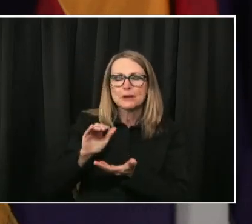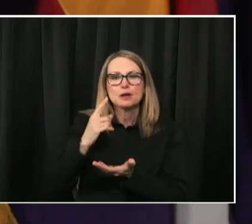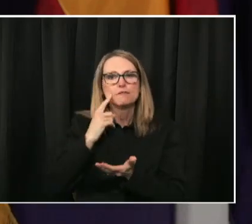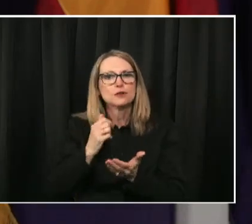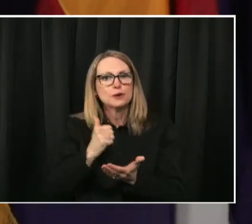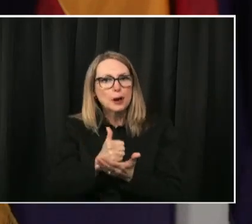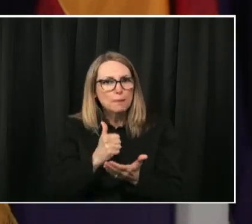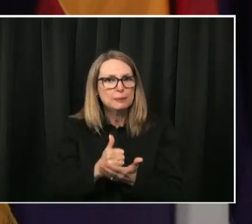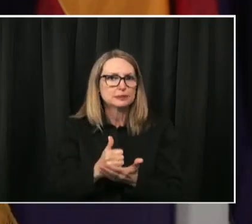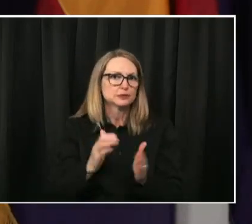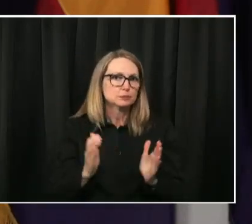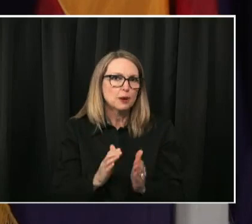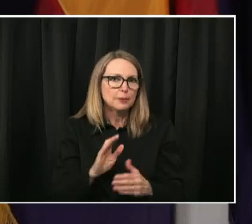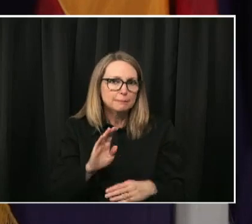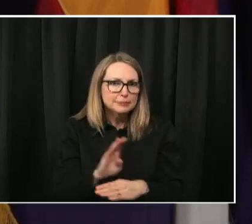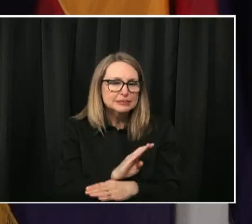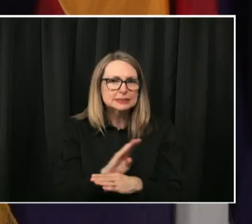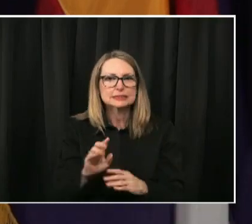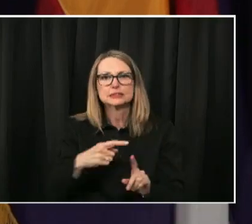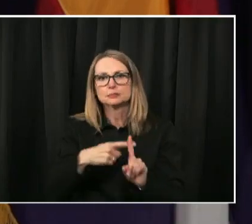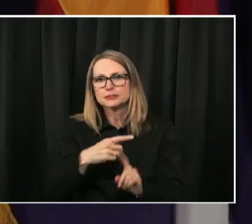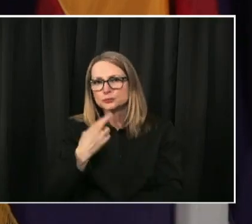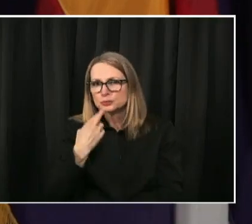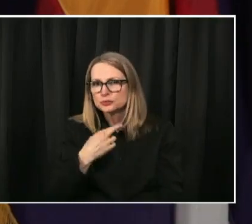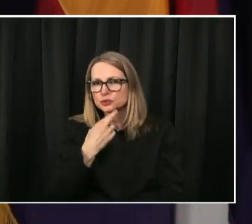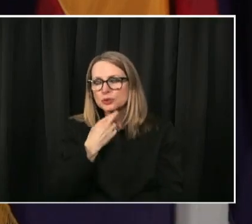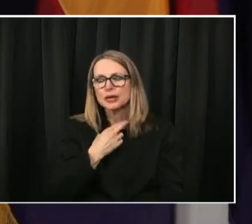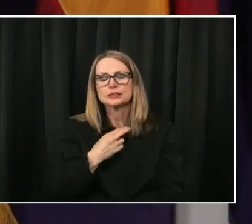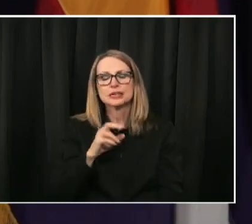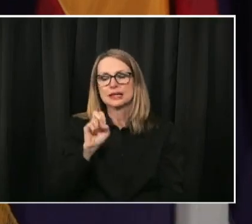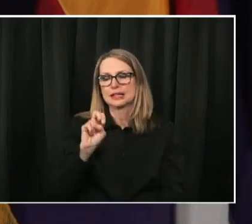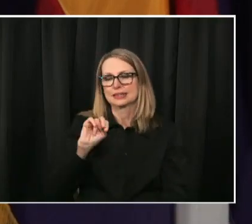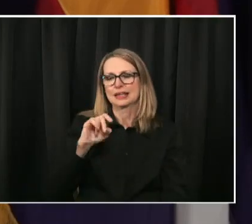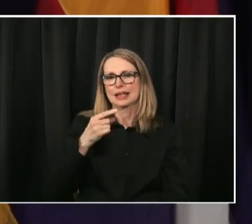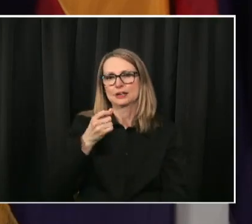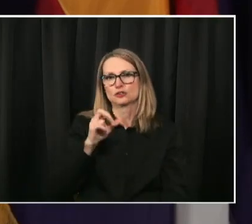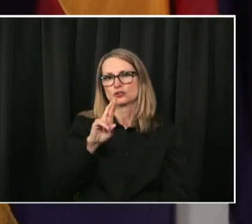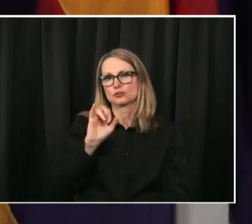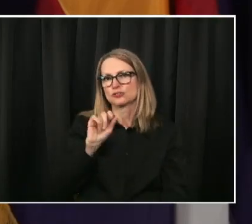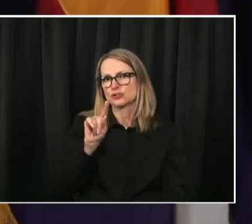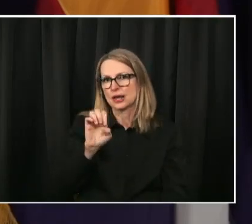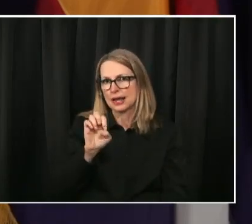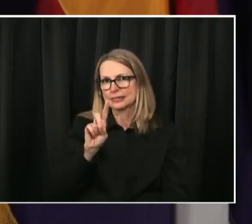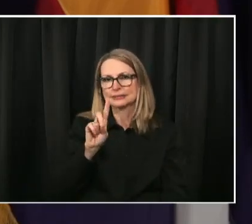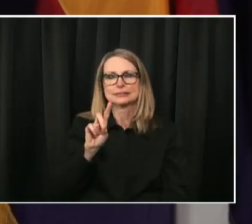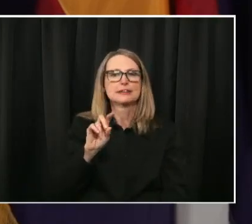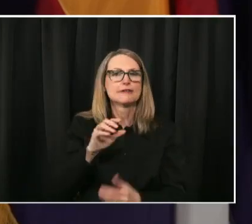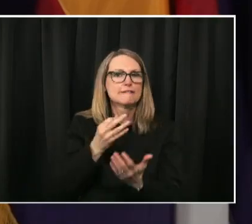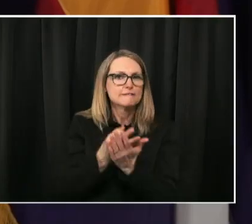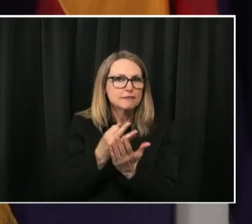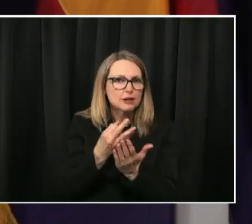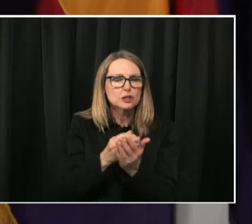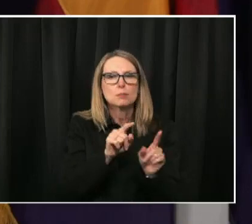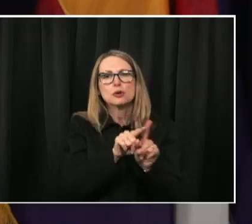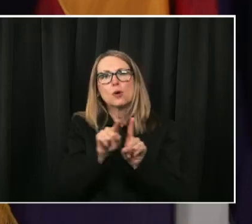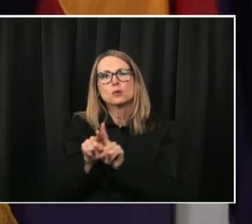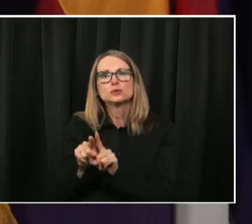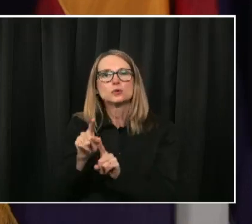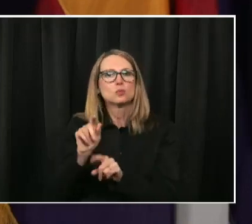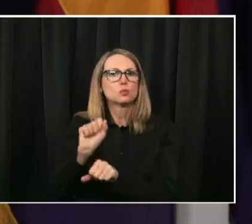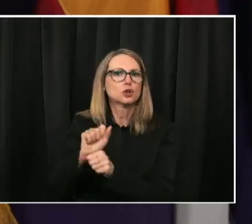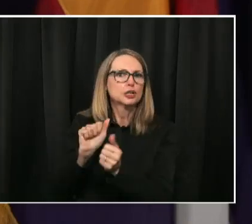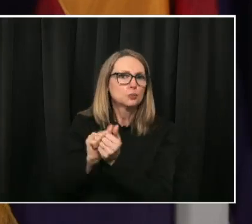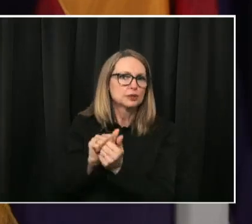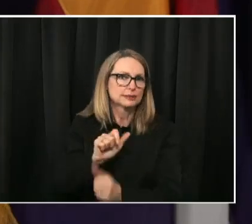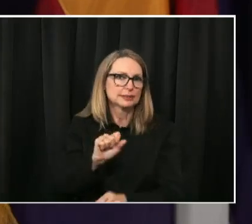to restaurants, the Energize Fund, the current stimulus efforts that we're working on with the state legislature, and